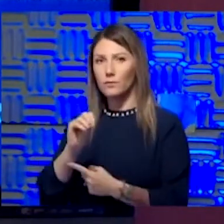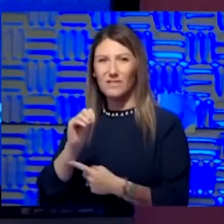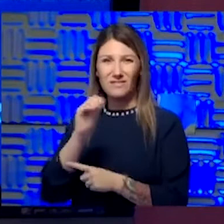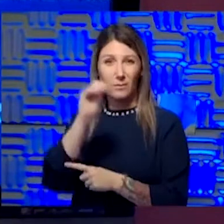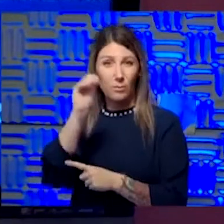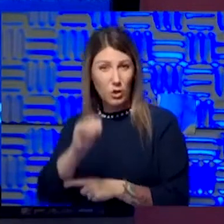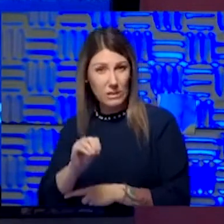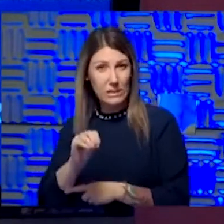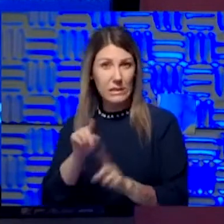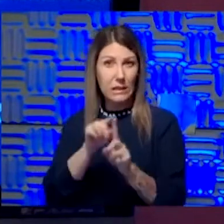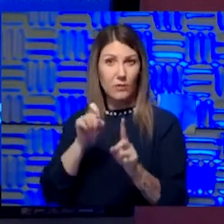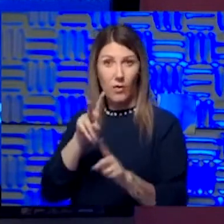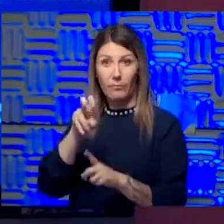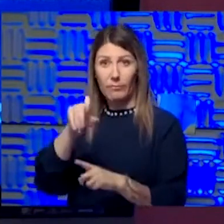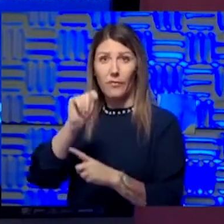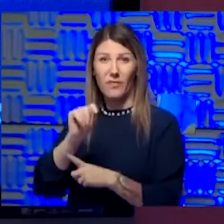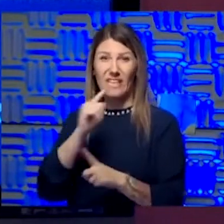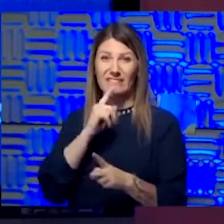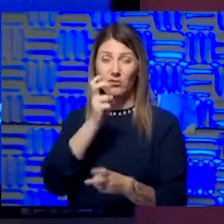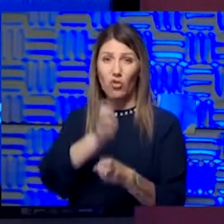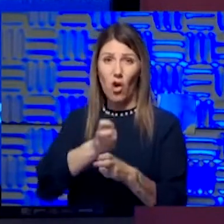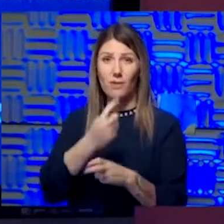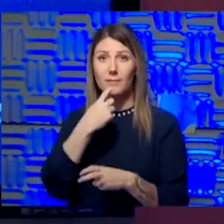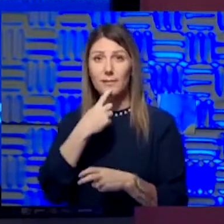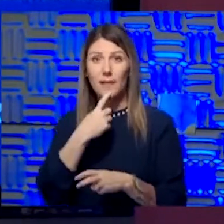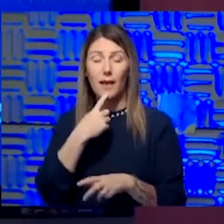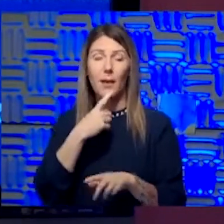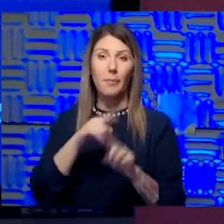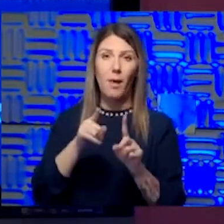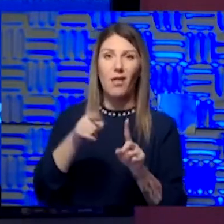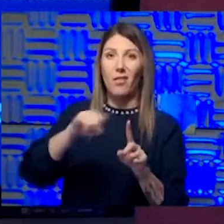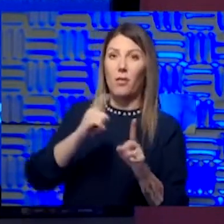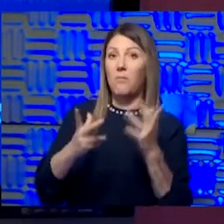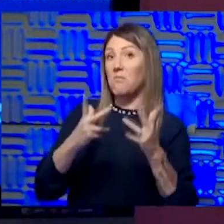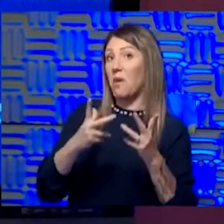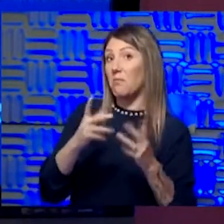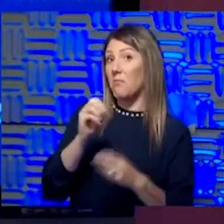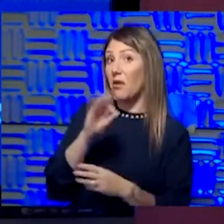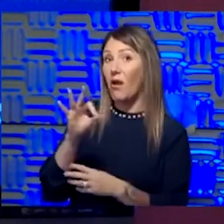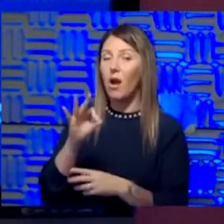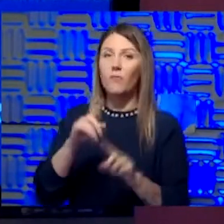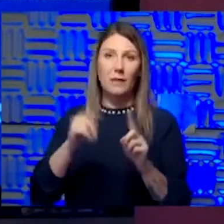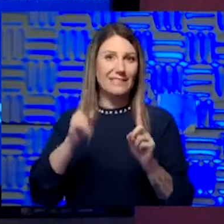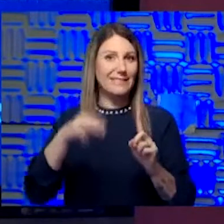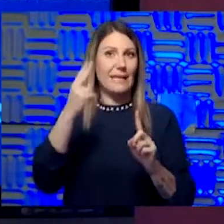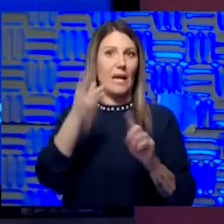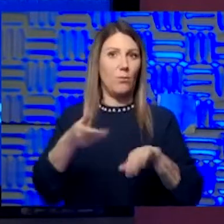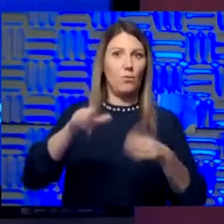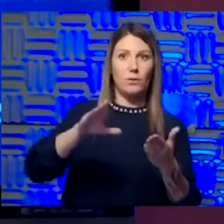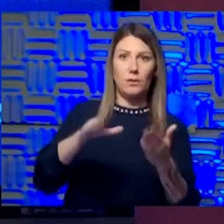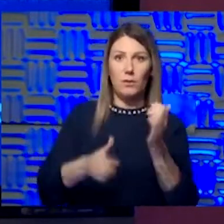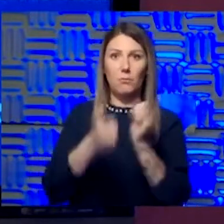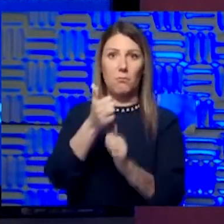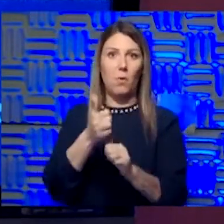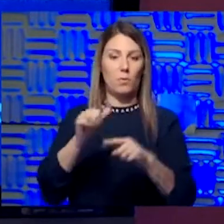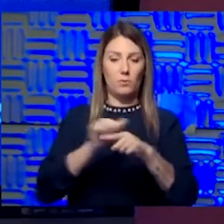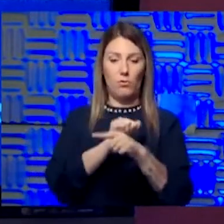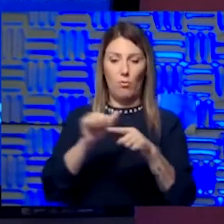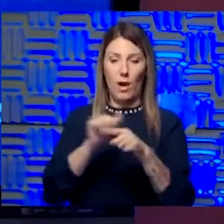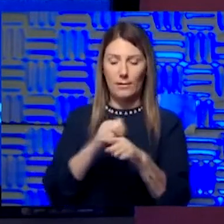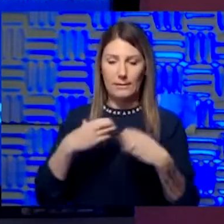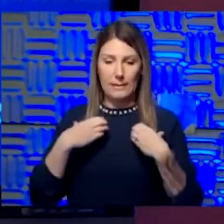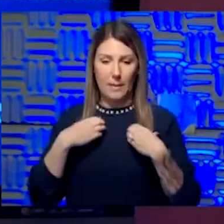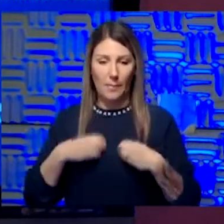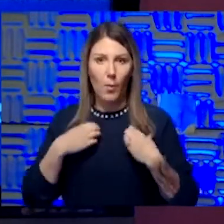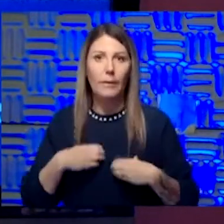few now, it's hard to say because I think hopefully they'll come off too. But that still is a higher mortality than most of us that have practiced pulmonary critical care are